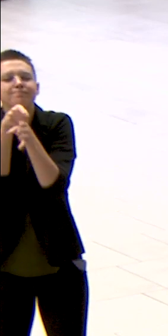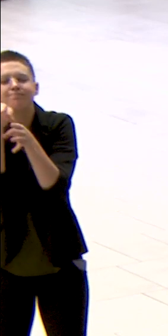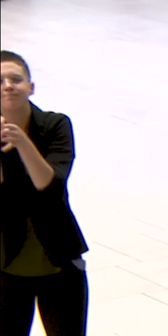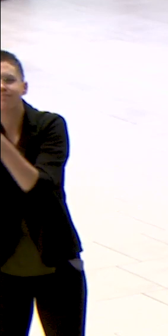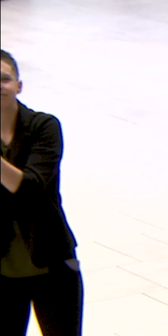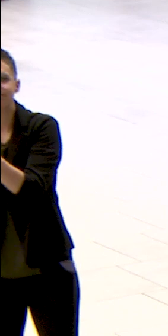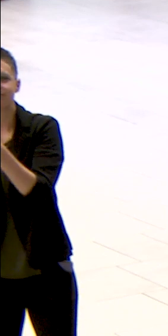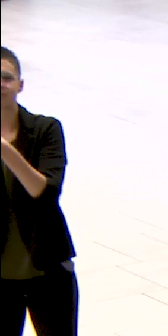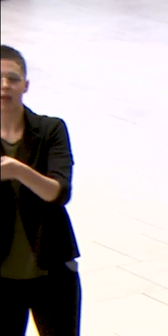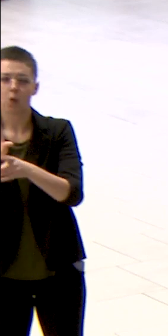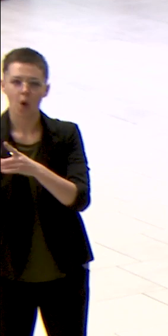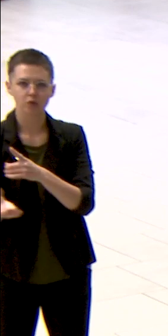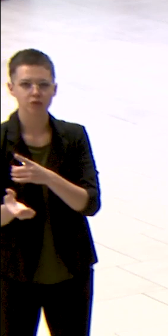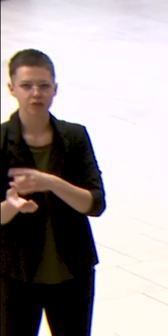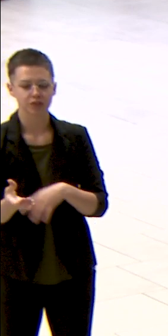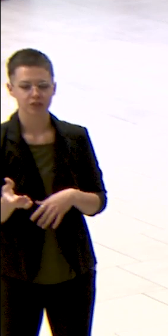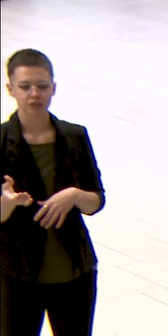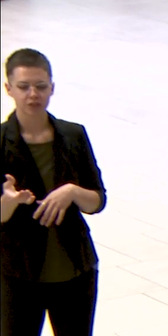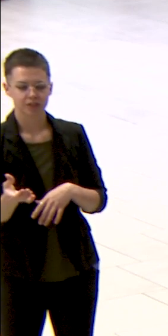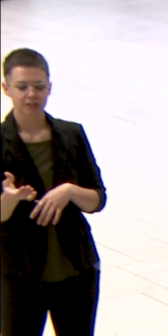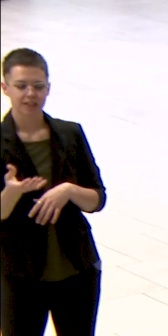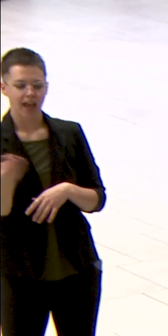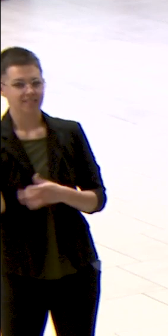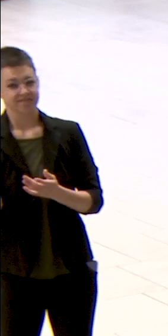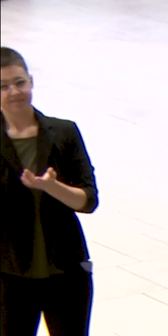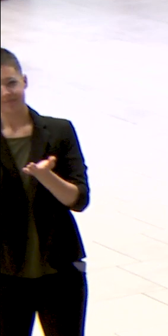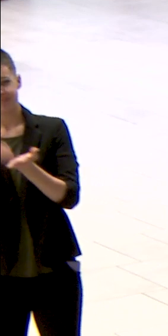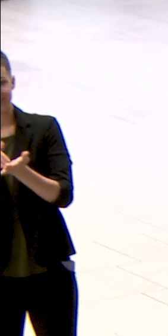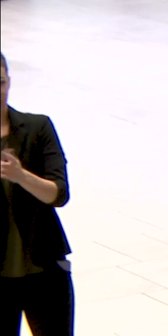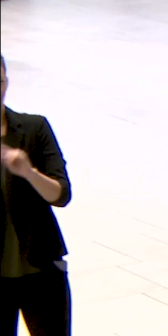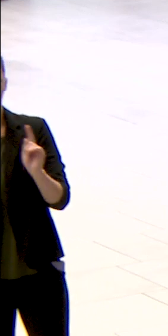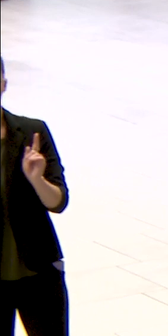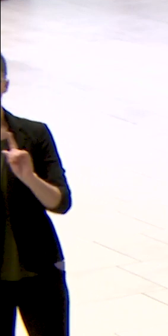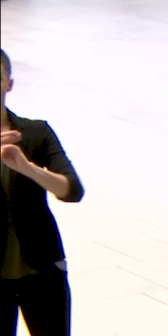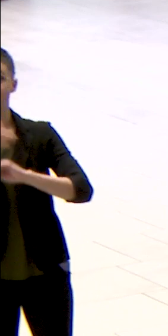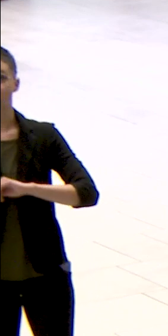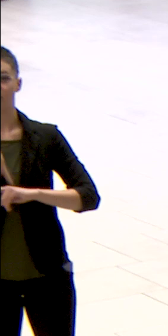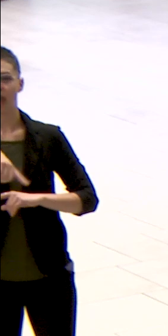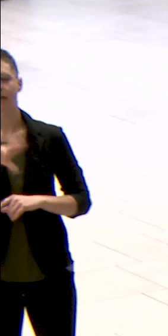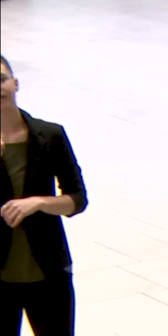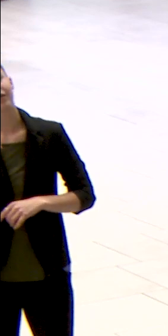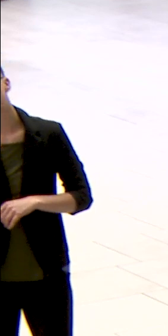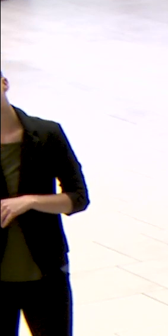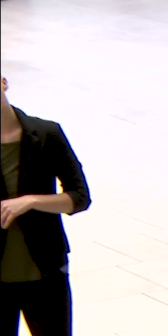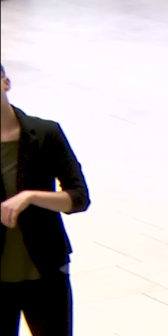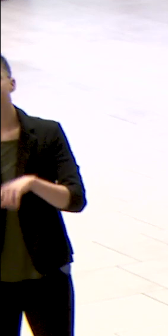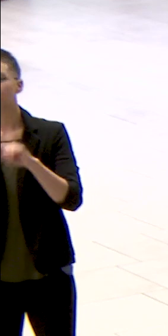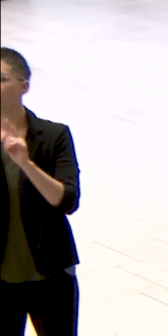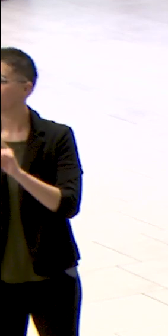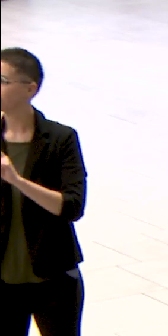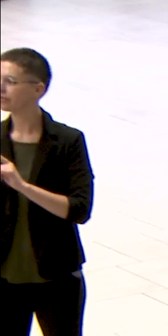that comes with culture, which again, you can't fake that. Like you can't just solve that in casting. You can't just solve